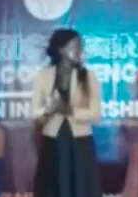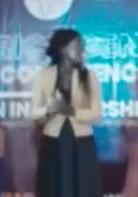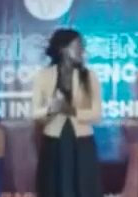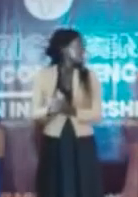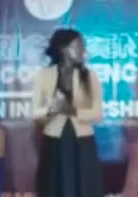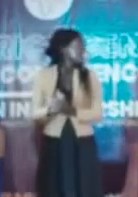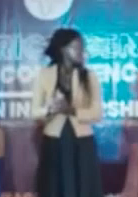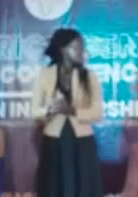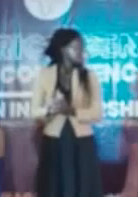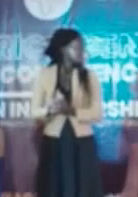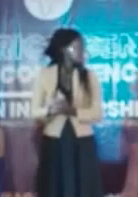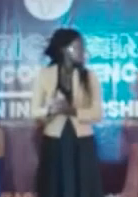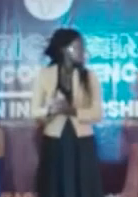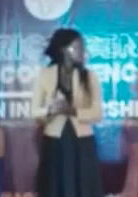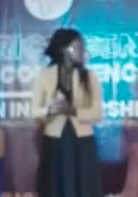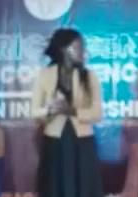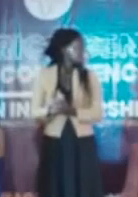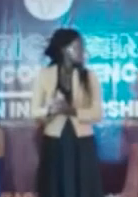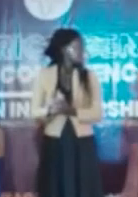it.